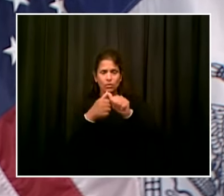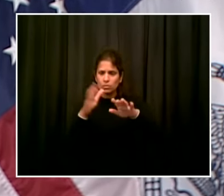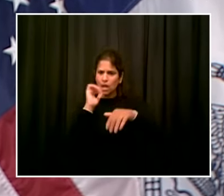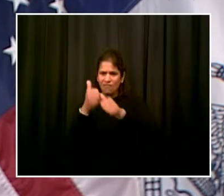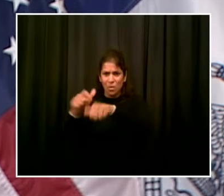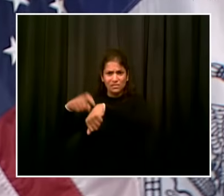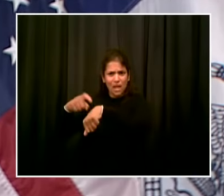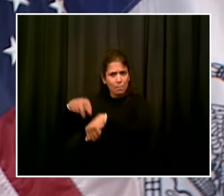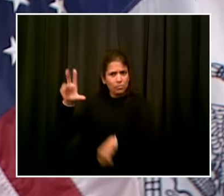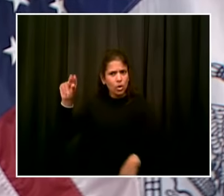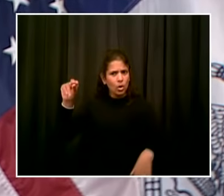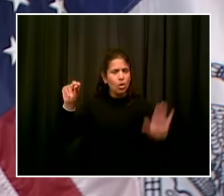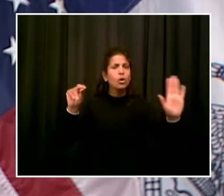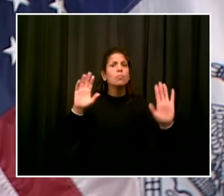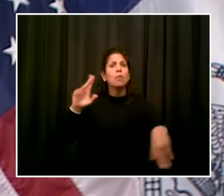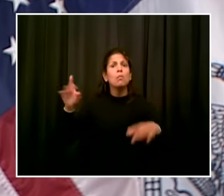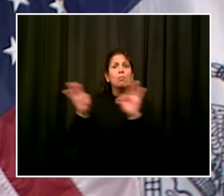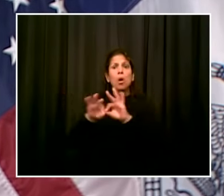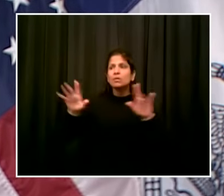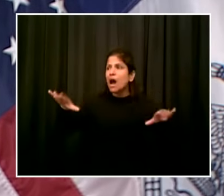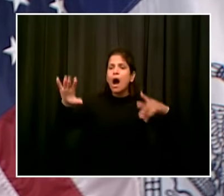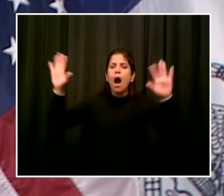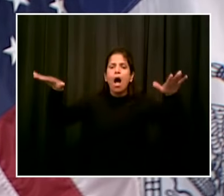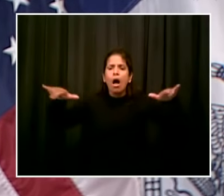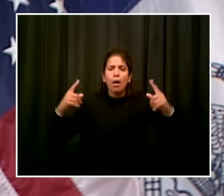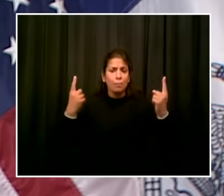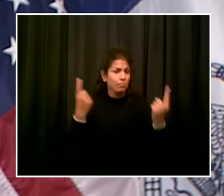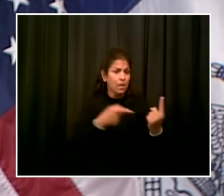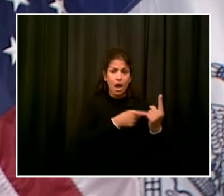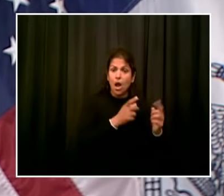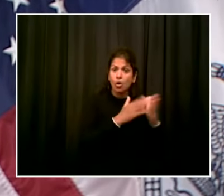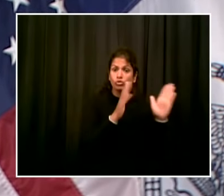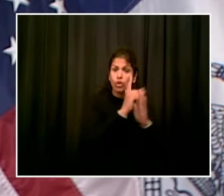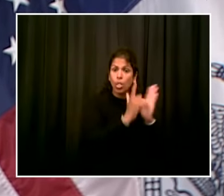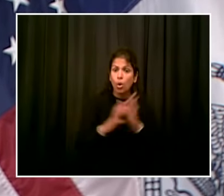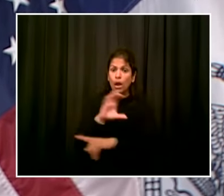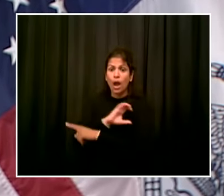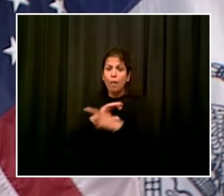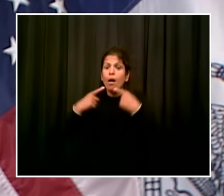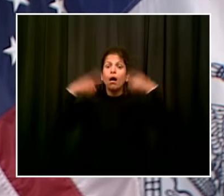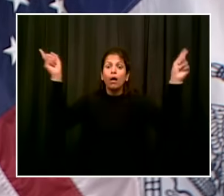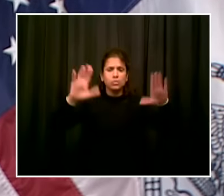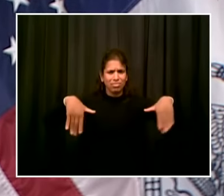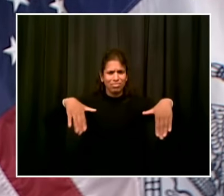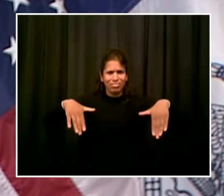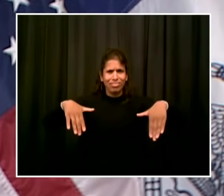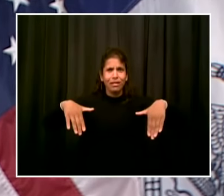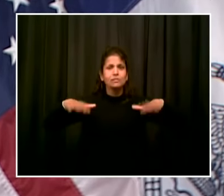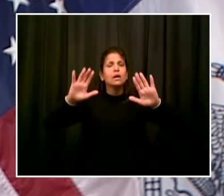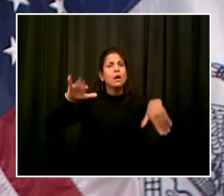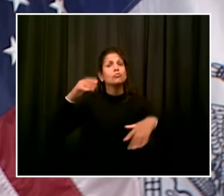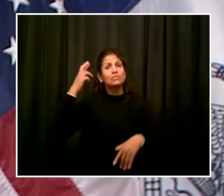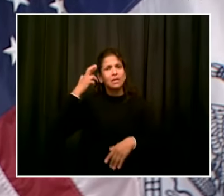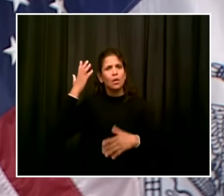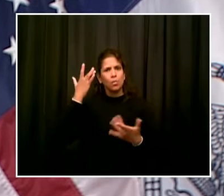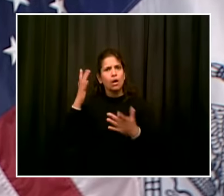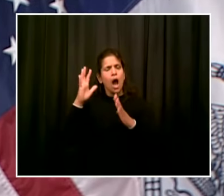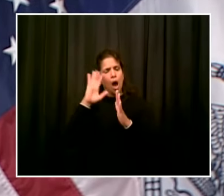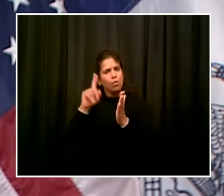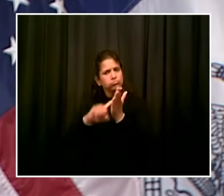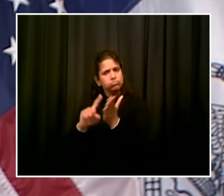announce findings, they will, and if they need to hold back because of the Attorney General, then they'll keep holding back. Next, we have Sydney from the Staten